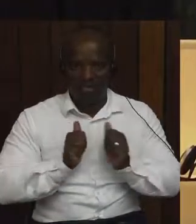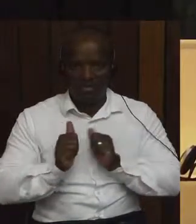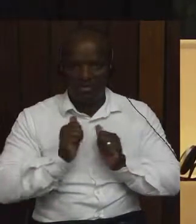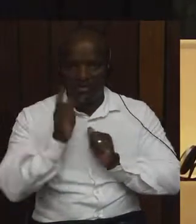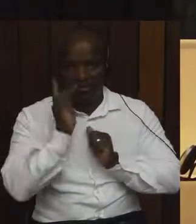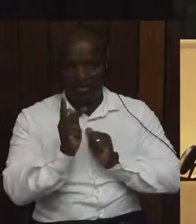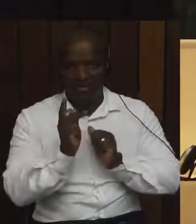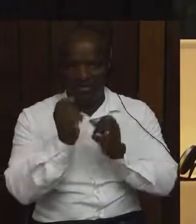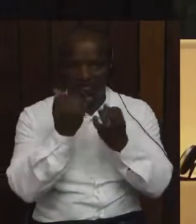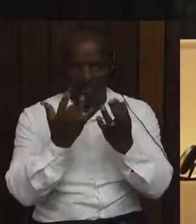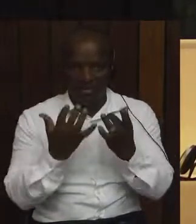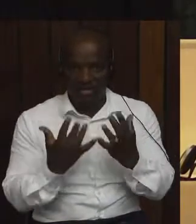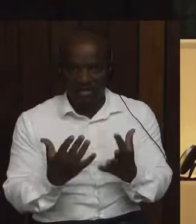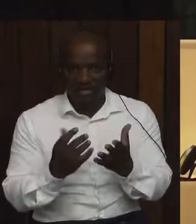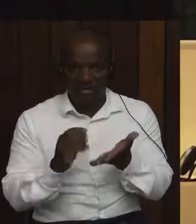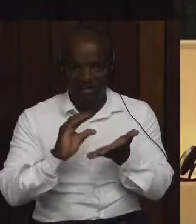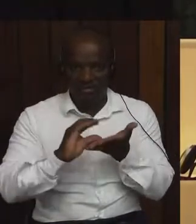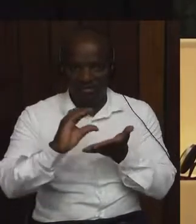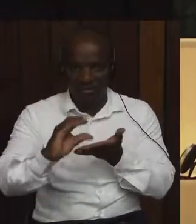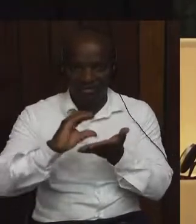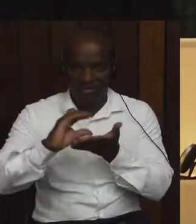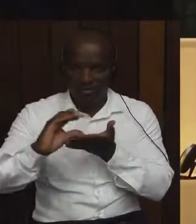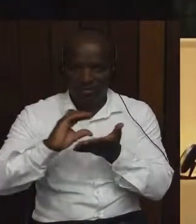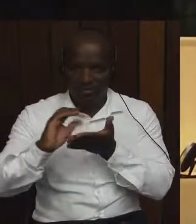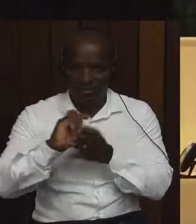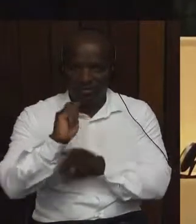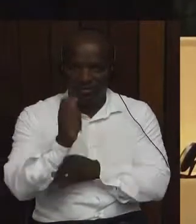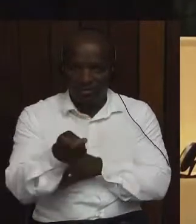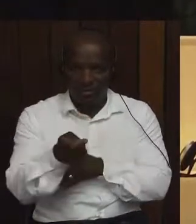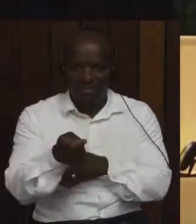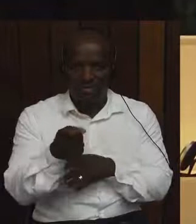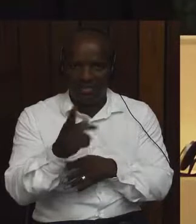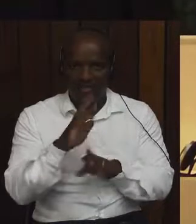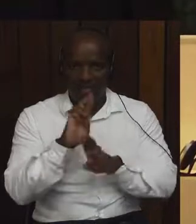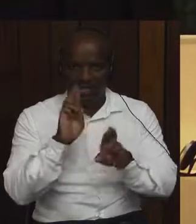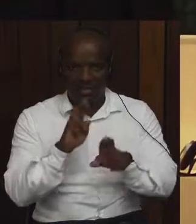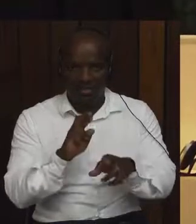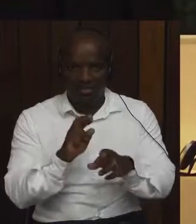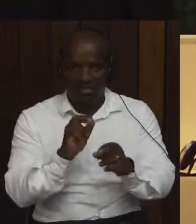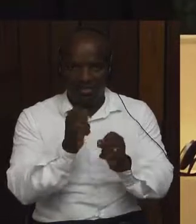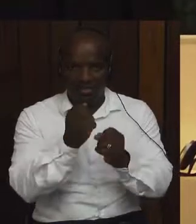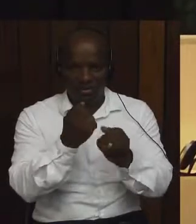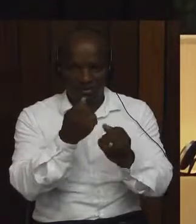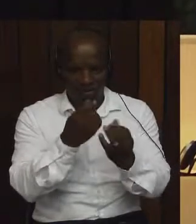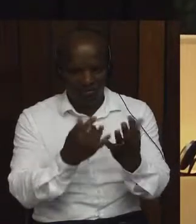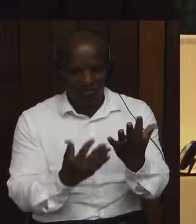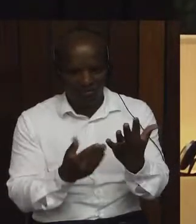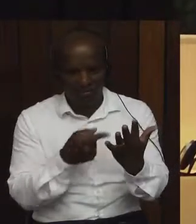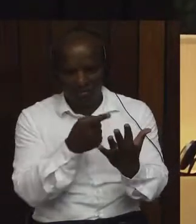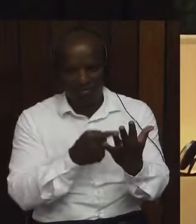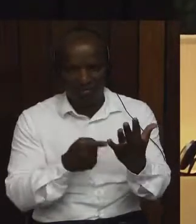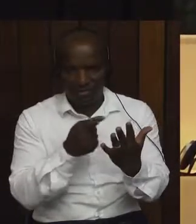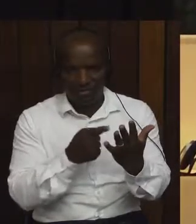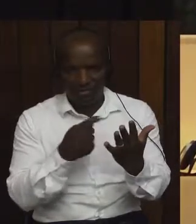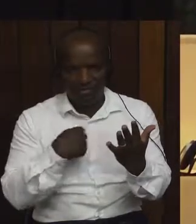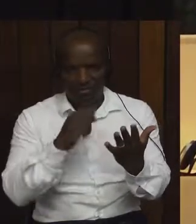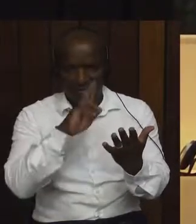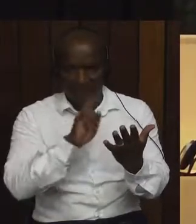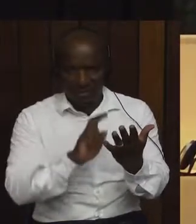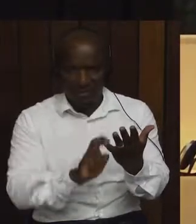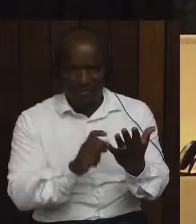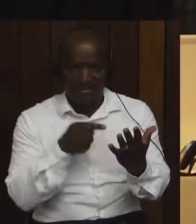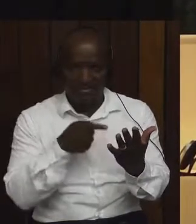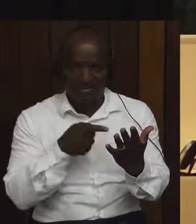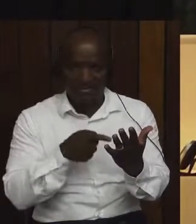in terms of the financial expenditure, what they've reported, I've noticed that the budget there, according to their third